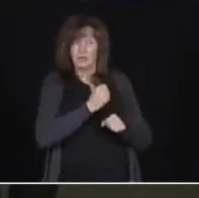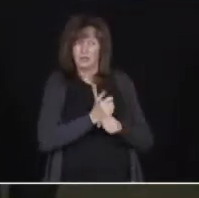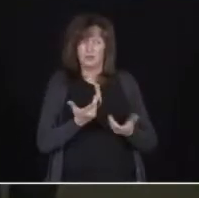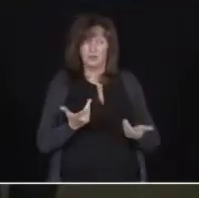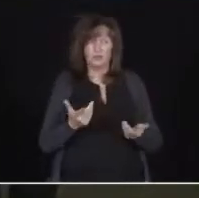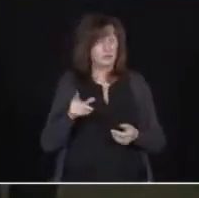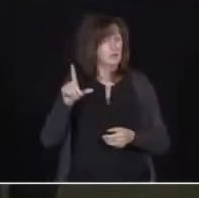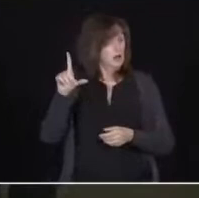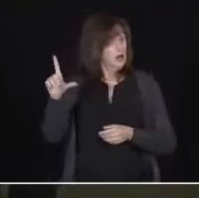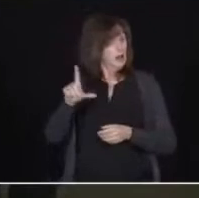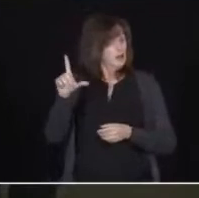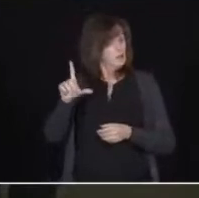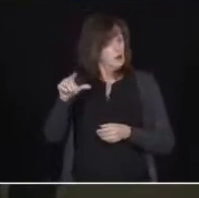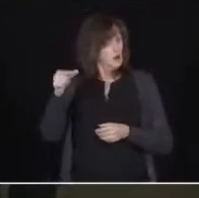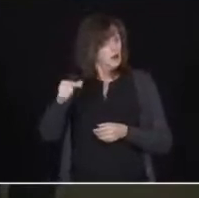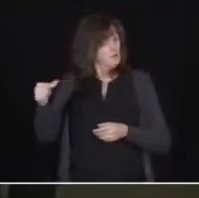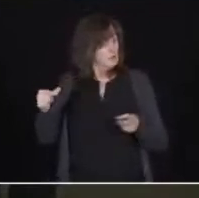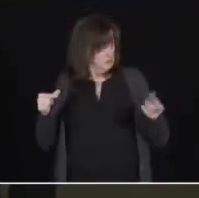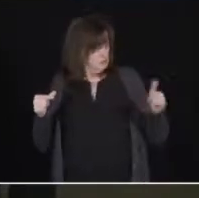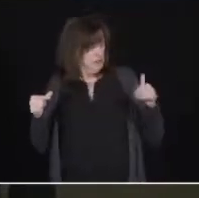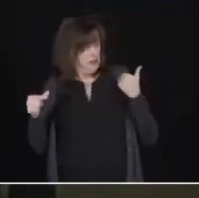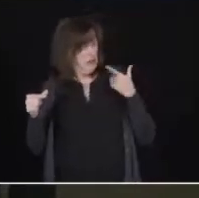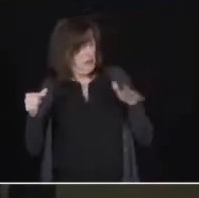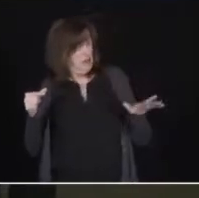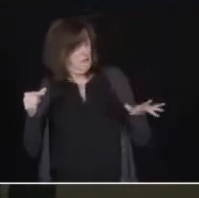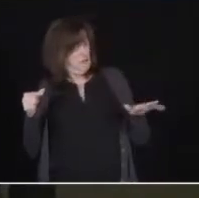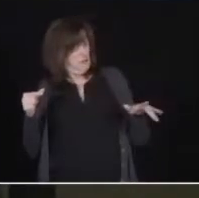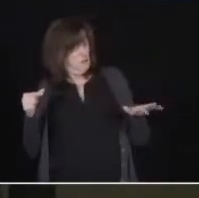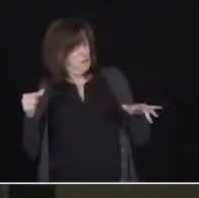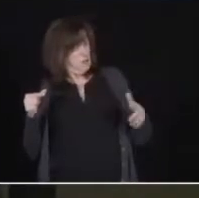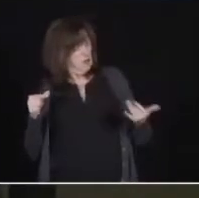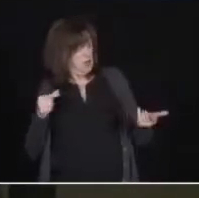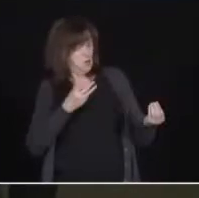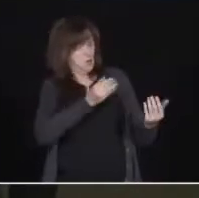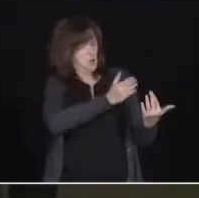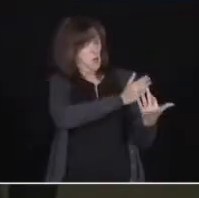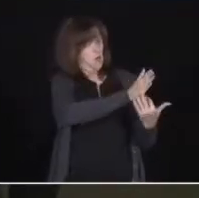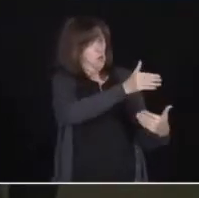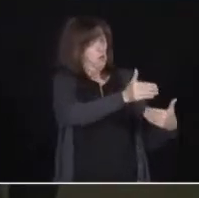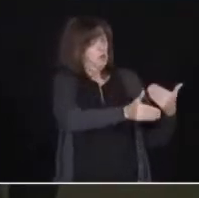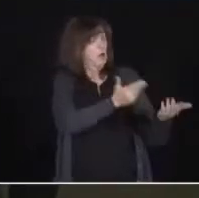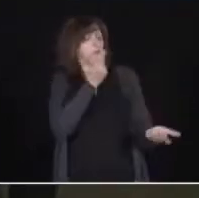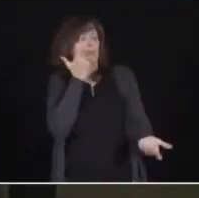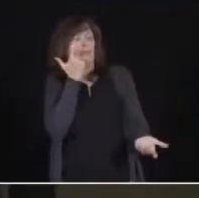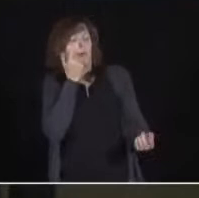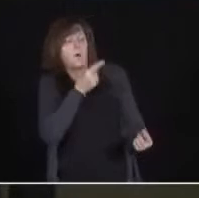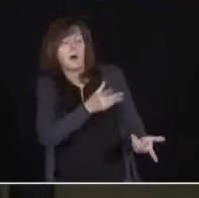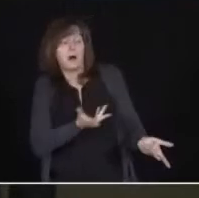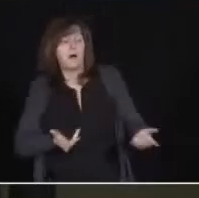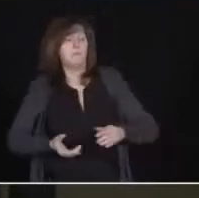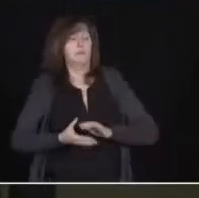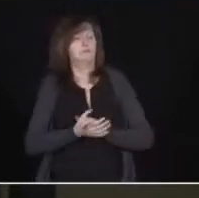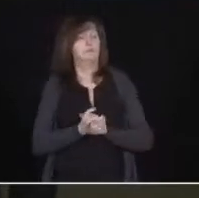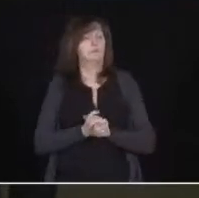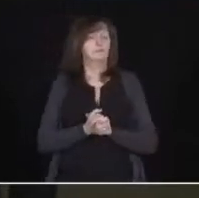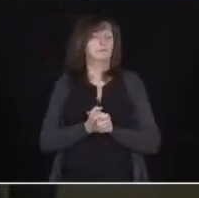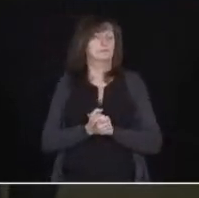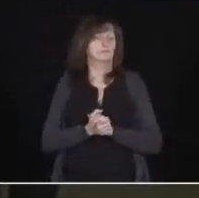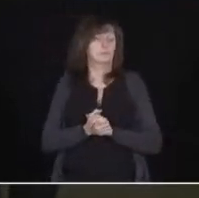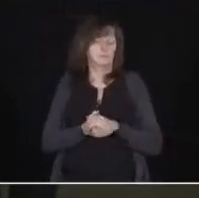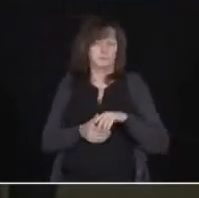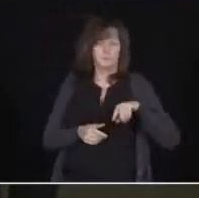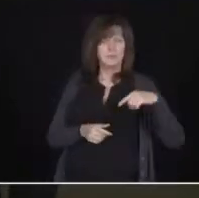years. So it's going to go through the process, and we'll see what happens. Next question. From Haley Cooper at News